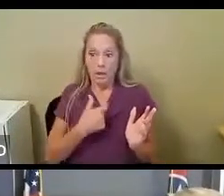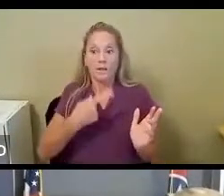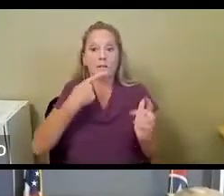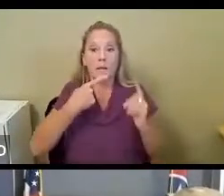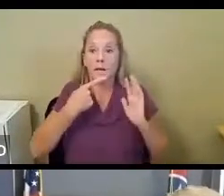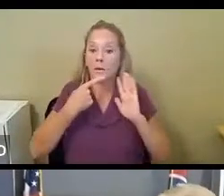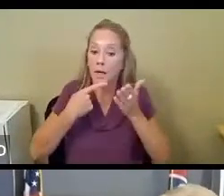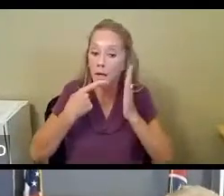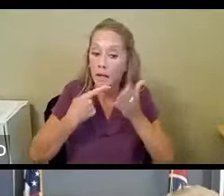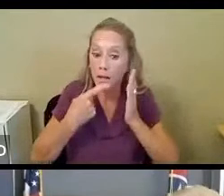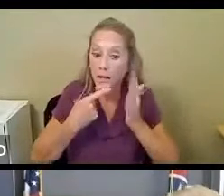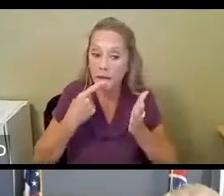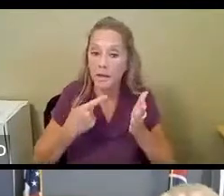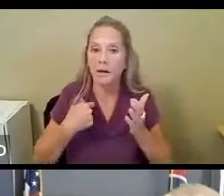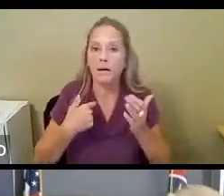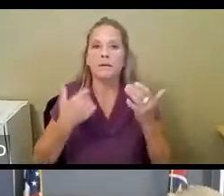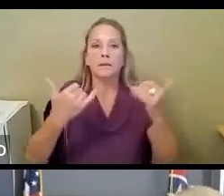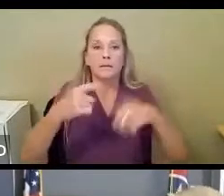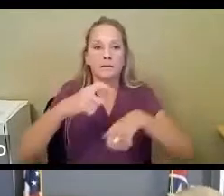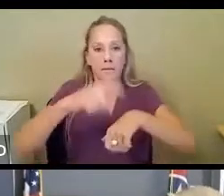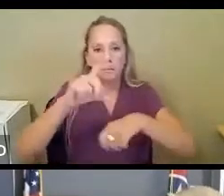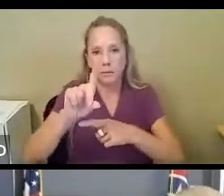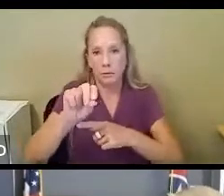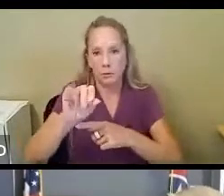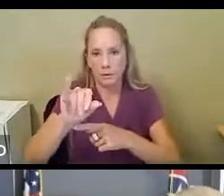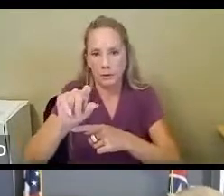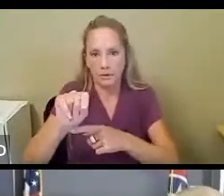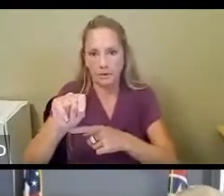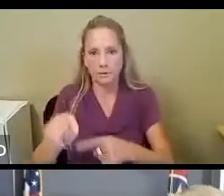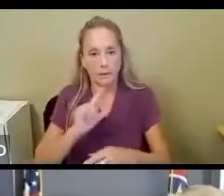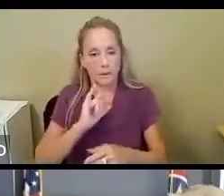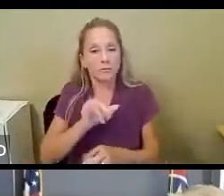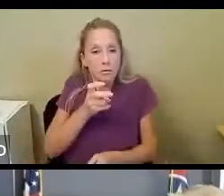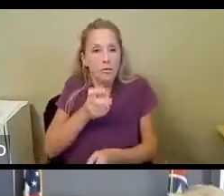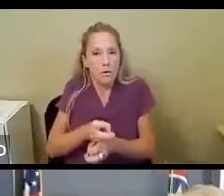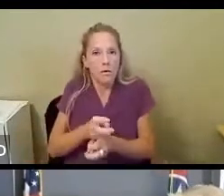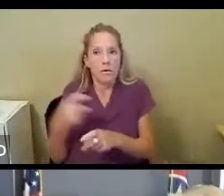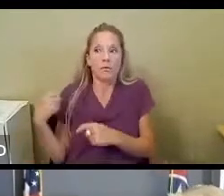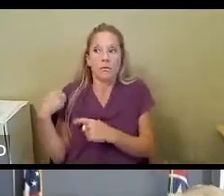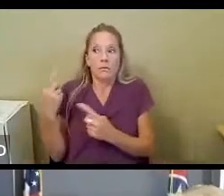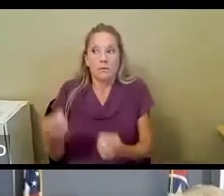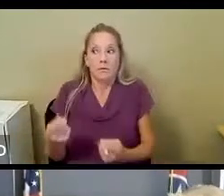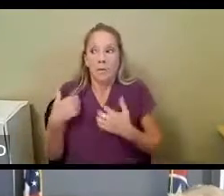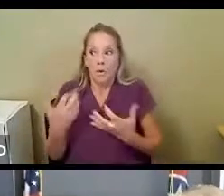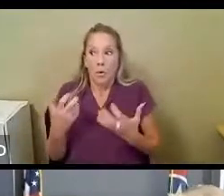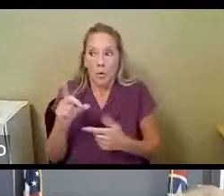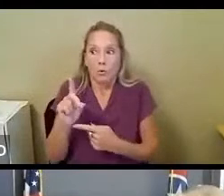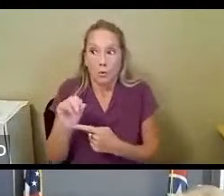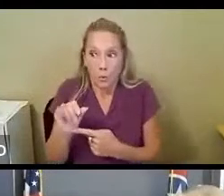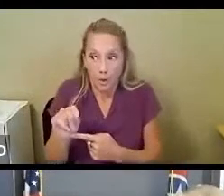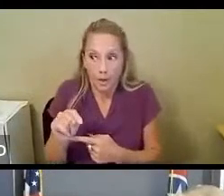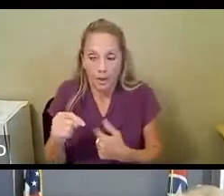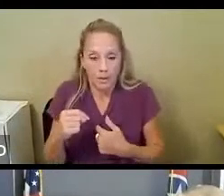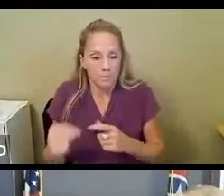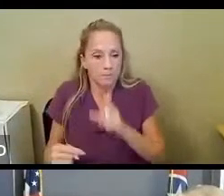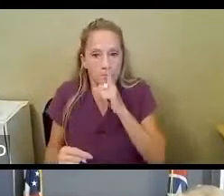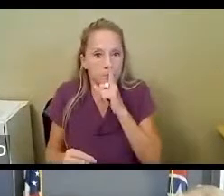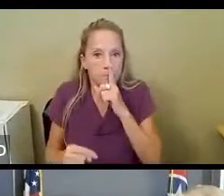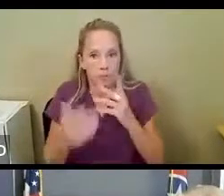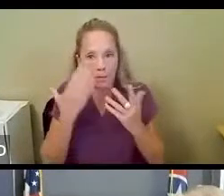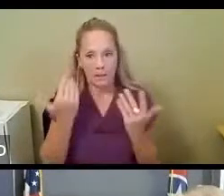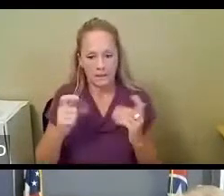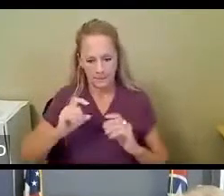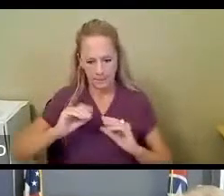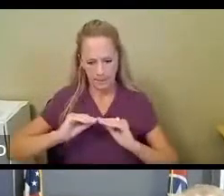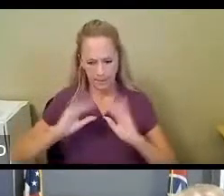hard, is for us to go in establishments and not be able to do what we want to be able to do, or something concrete to stand on. Does that answer your question, or is